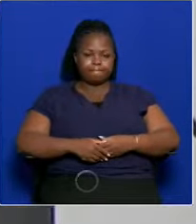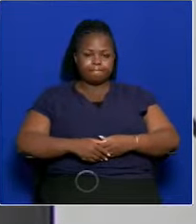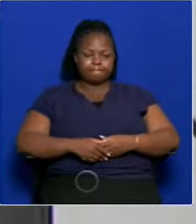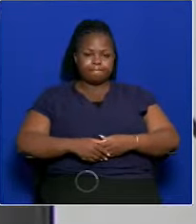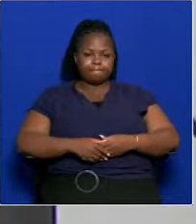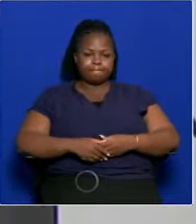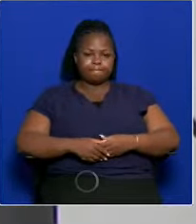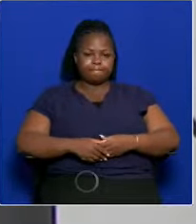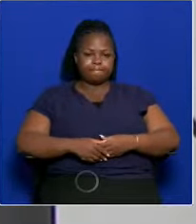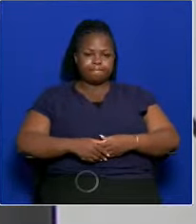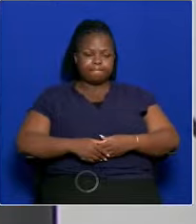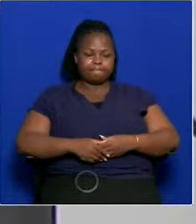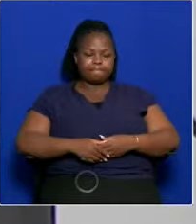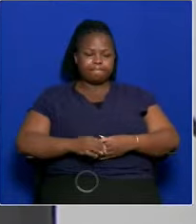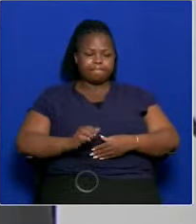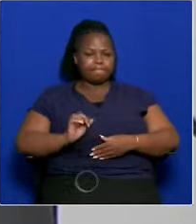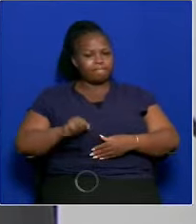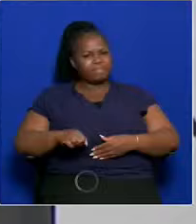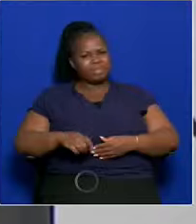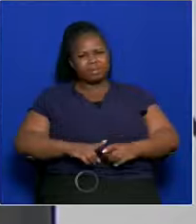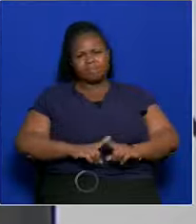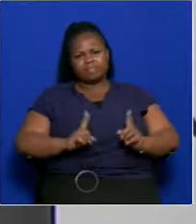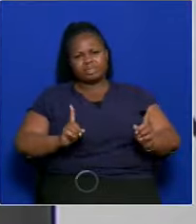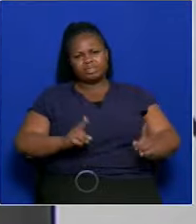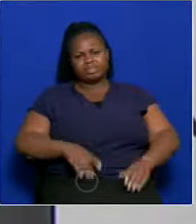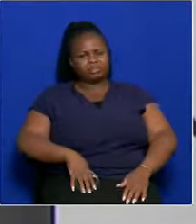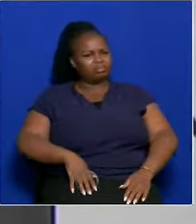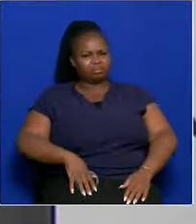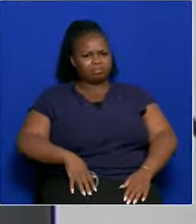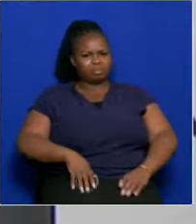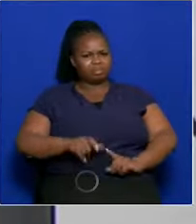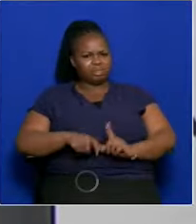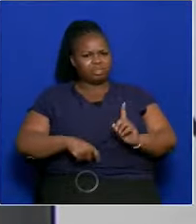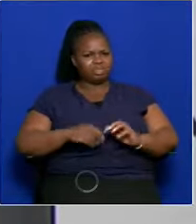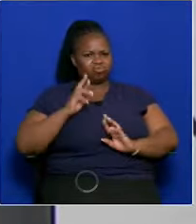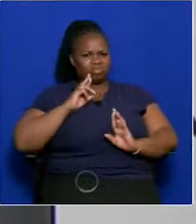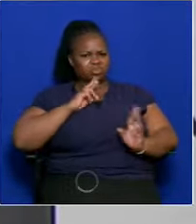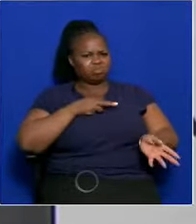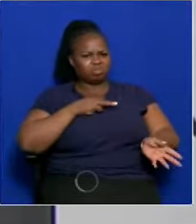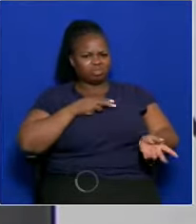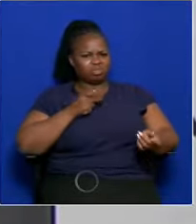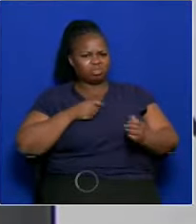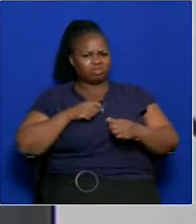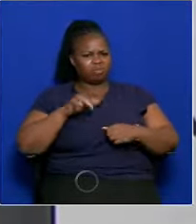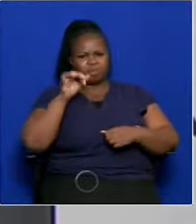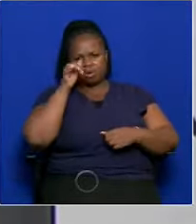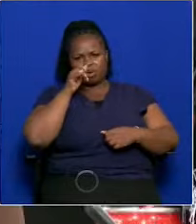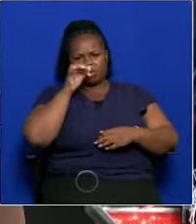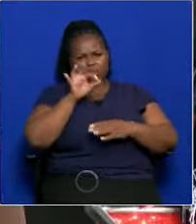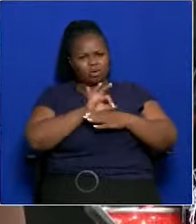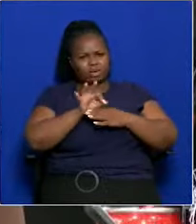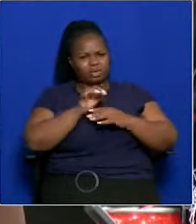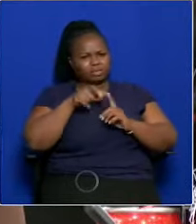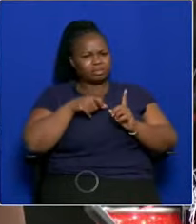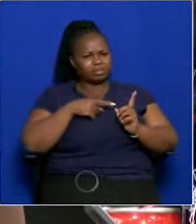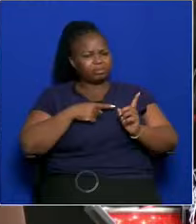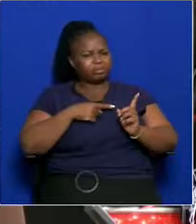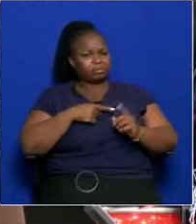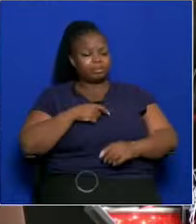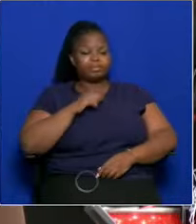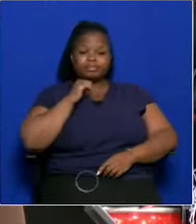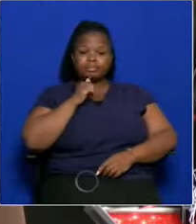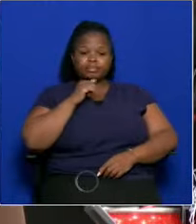Yeah. But even the respondent is not from organized crime who responded here. Even assuming that the respondent is not